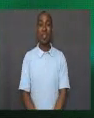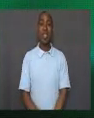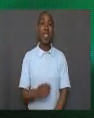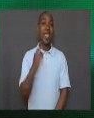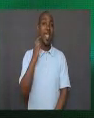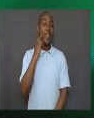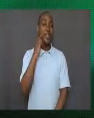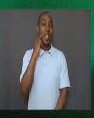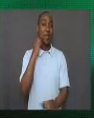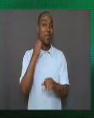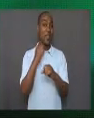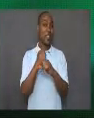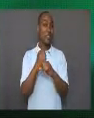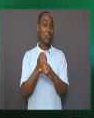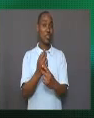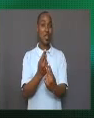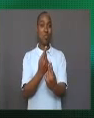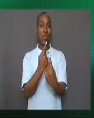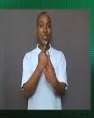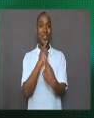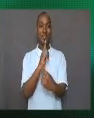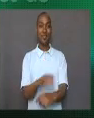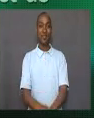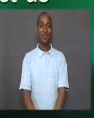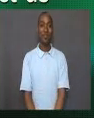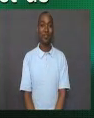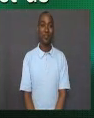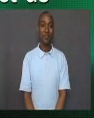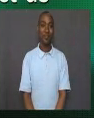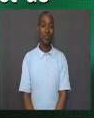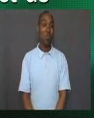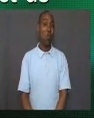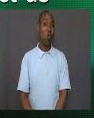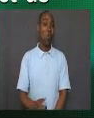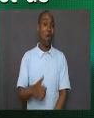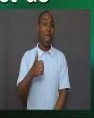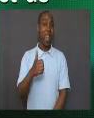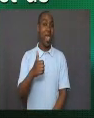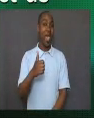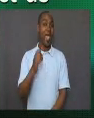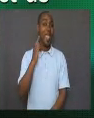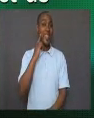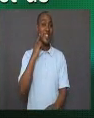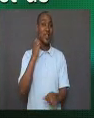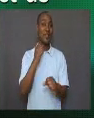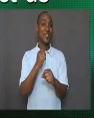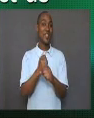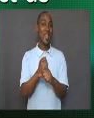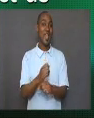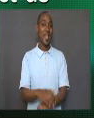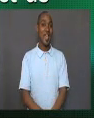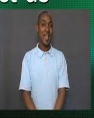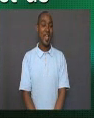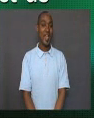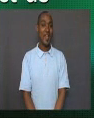Enzymes are made from protein. The main function of enzymes is